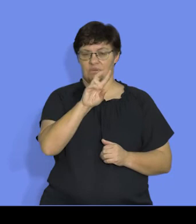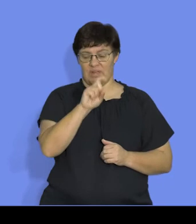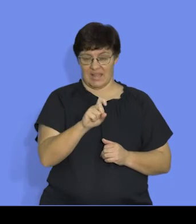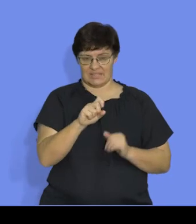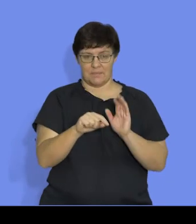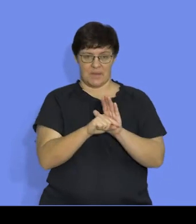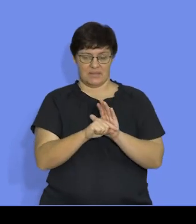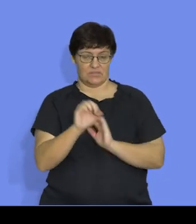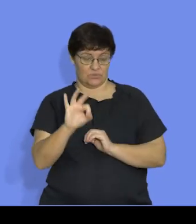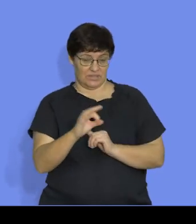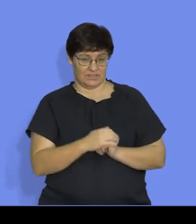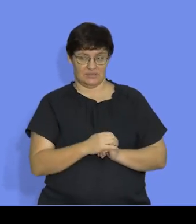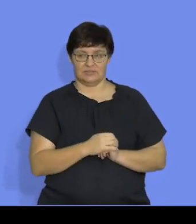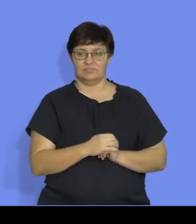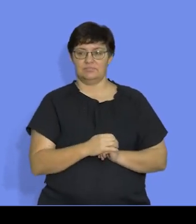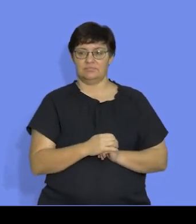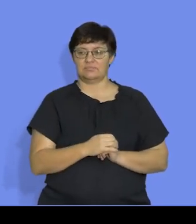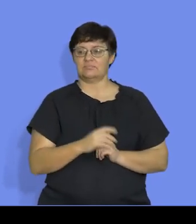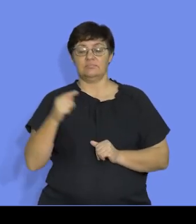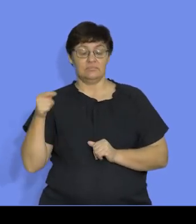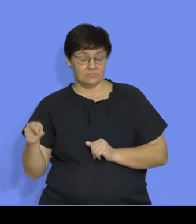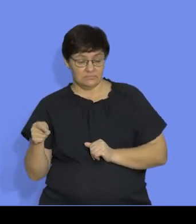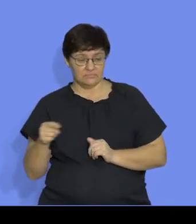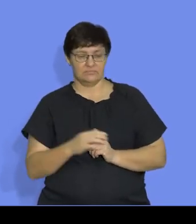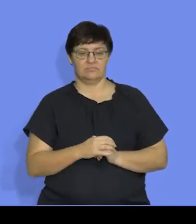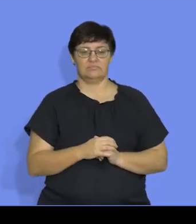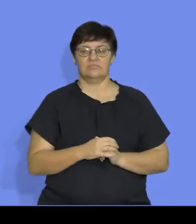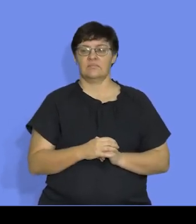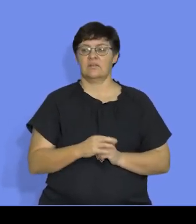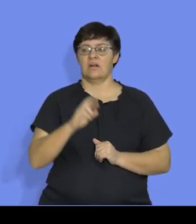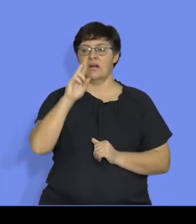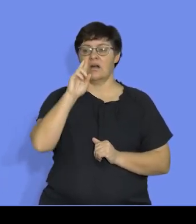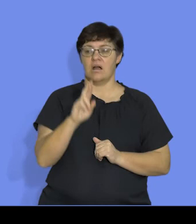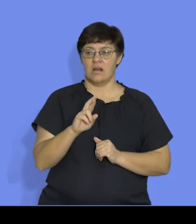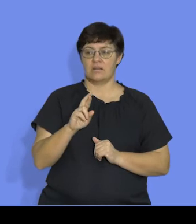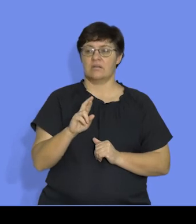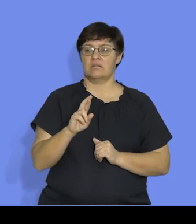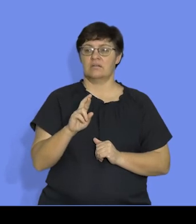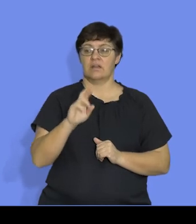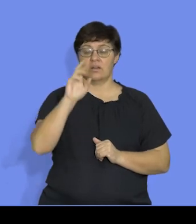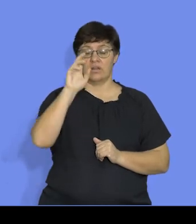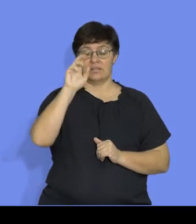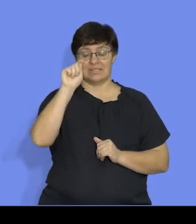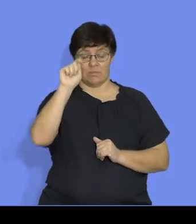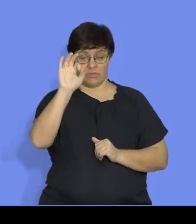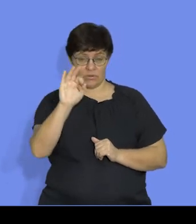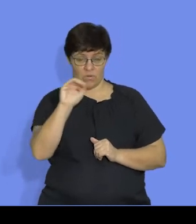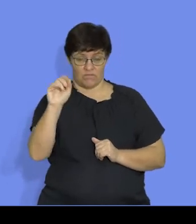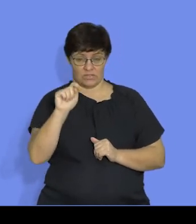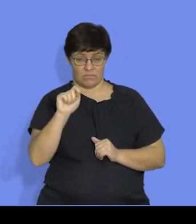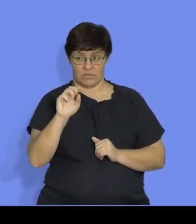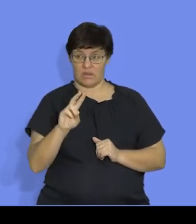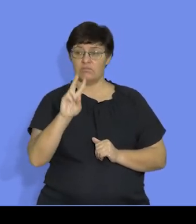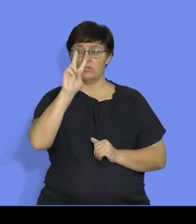4x minus 3. Then I'm going to substitute in term 3 over term 2, which is